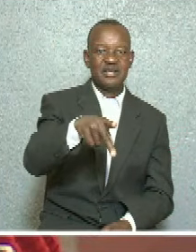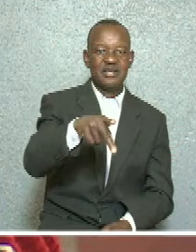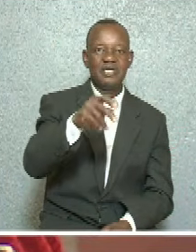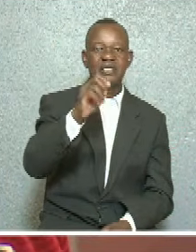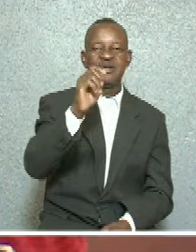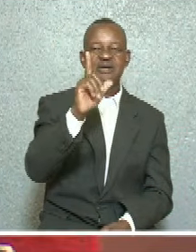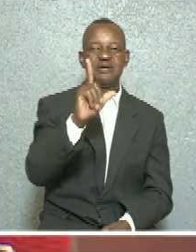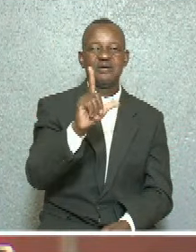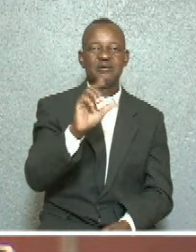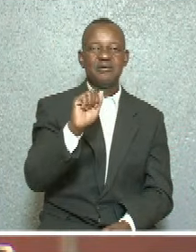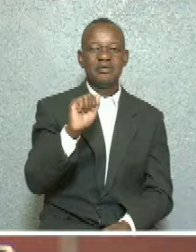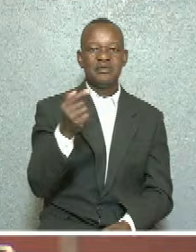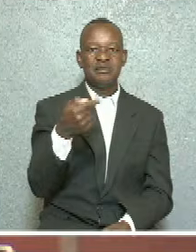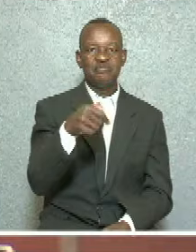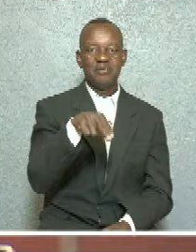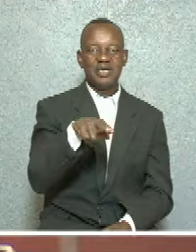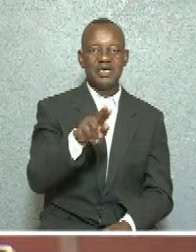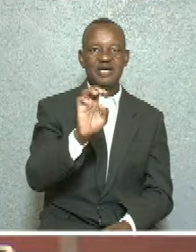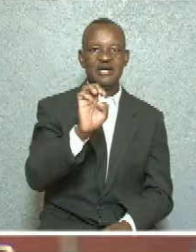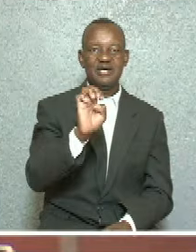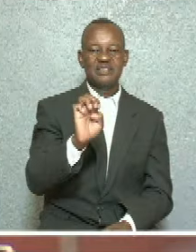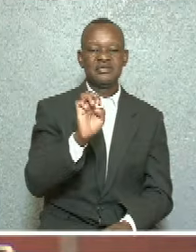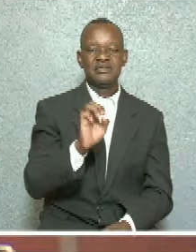the exhibition.